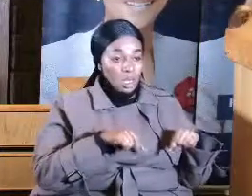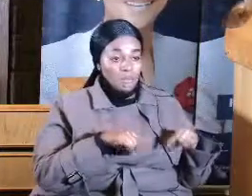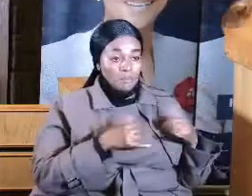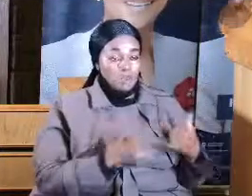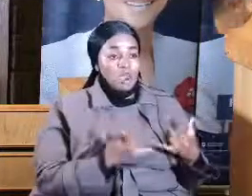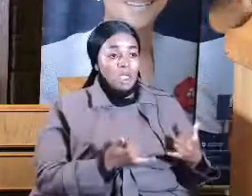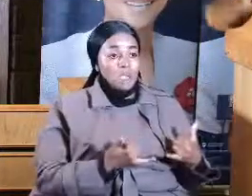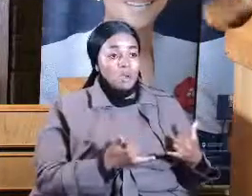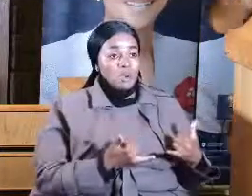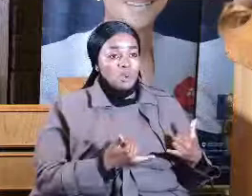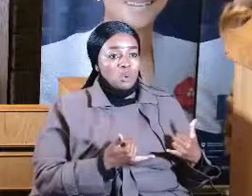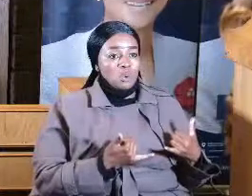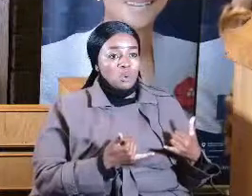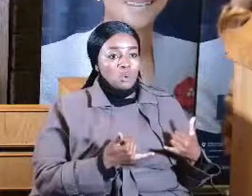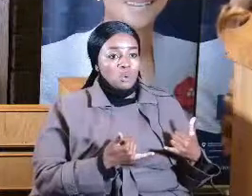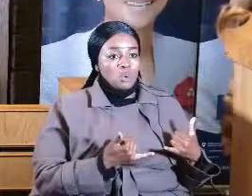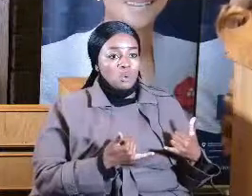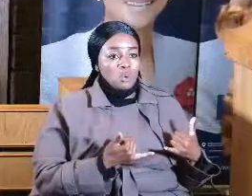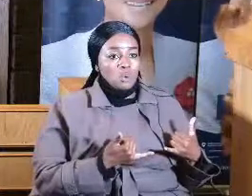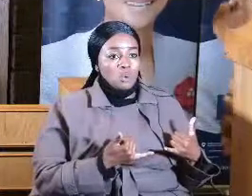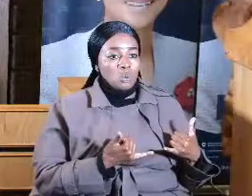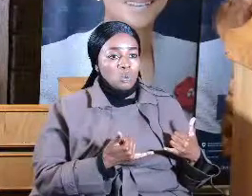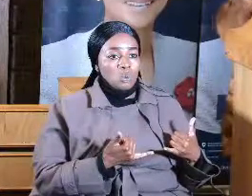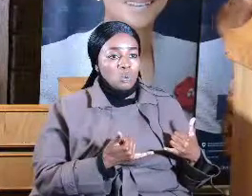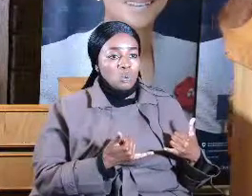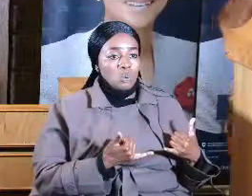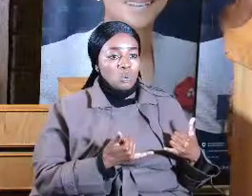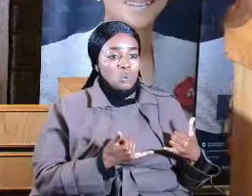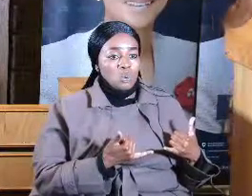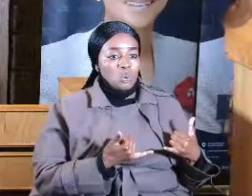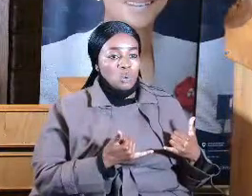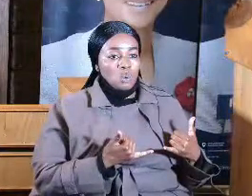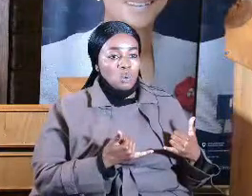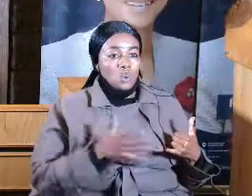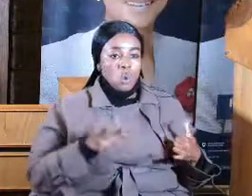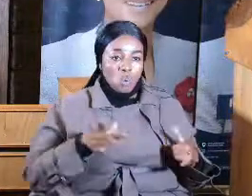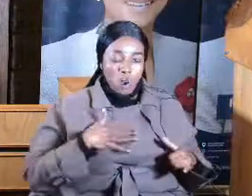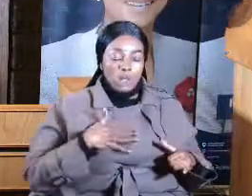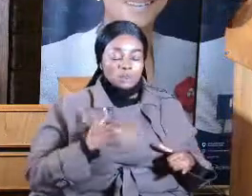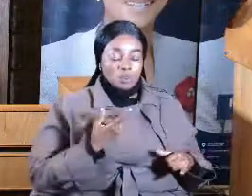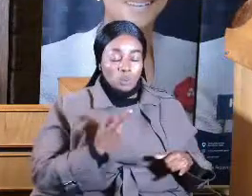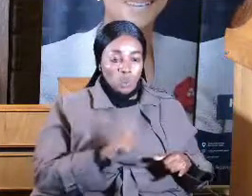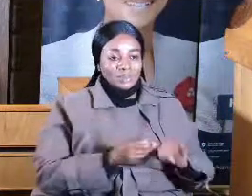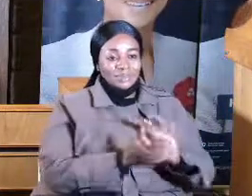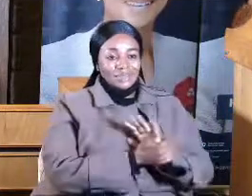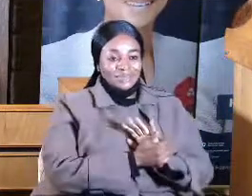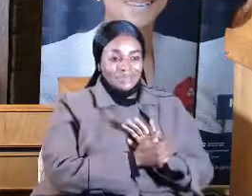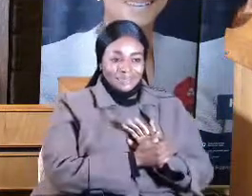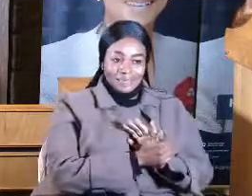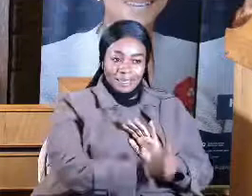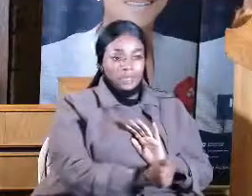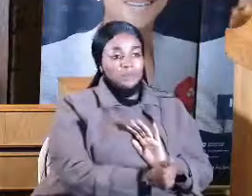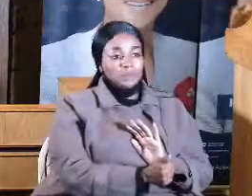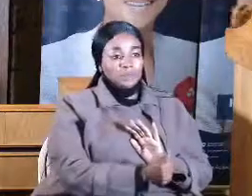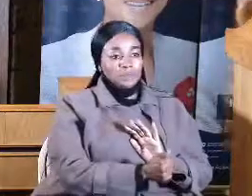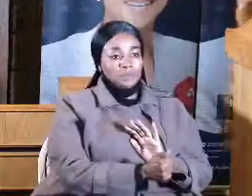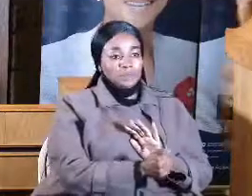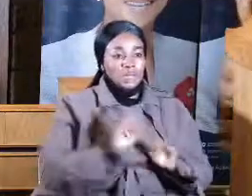and this era, it calls for nothing else but the skills that women